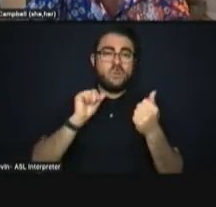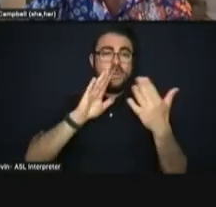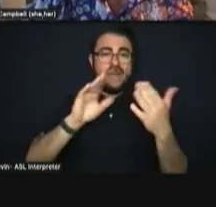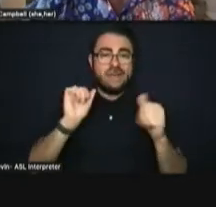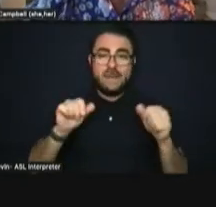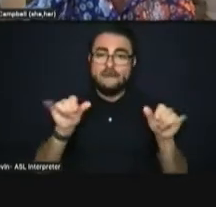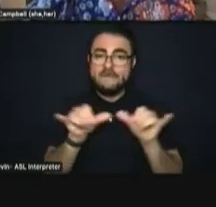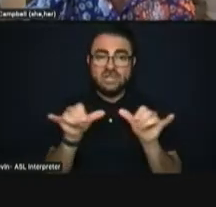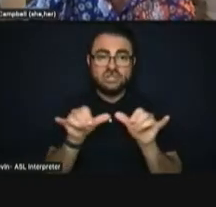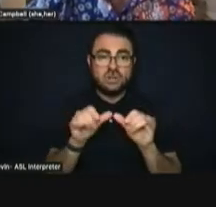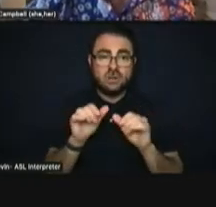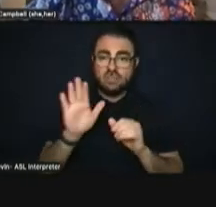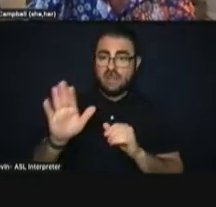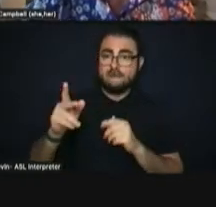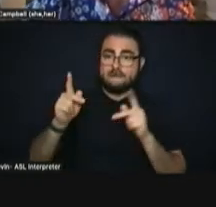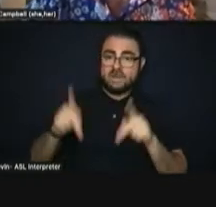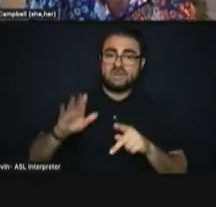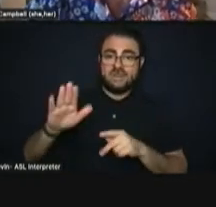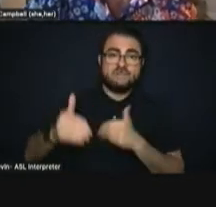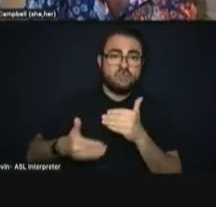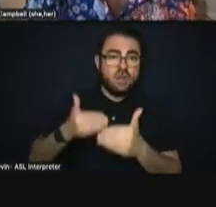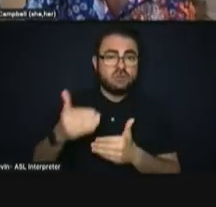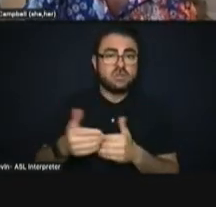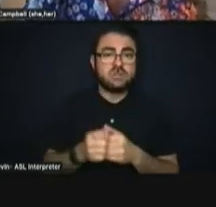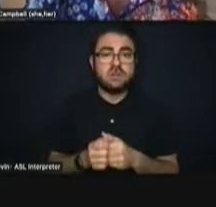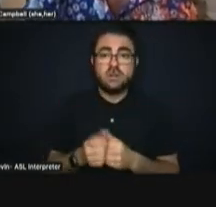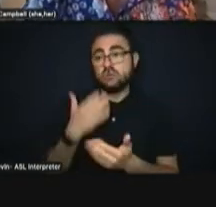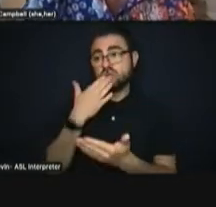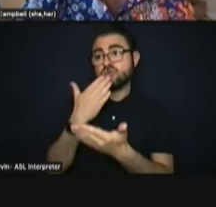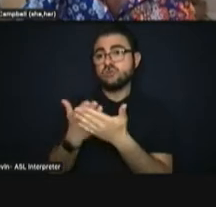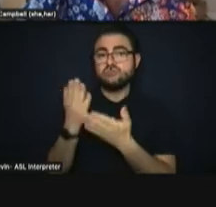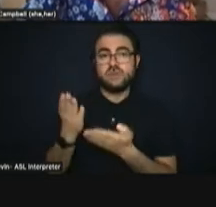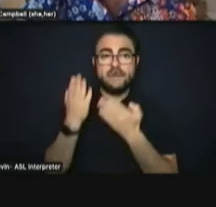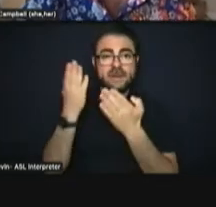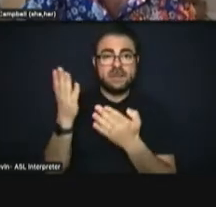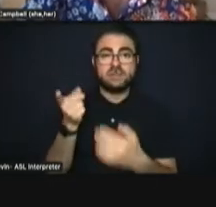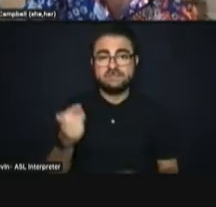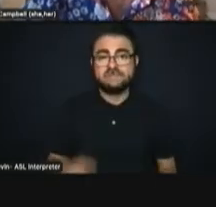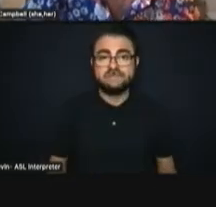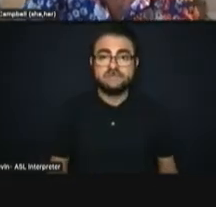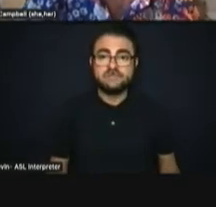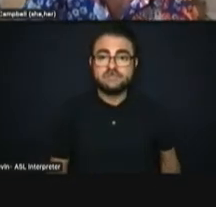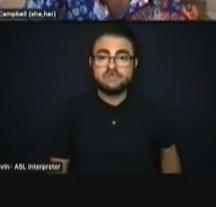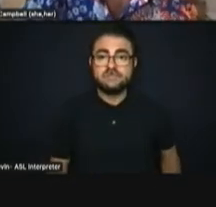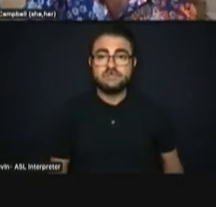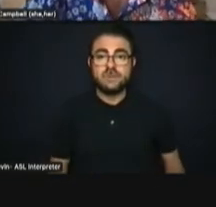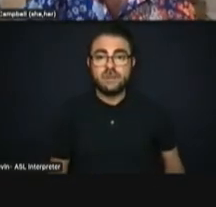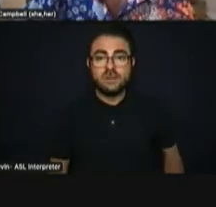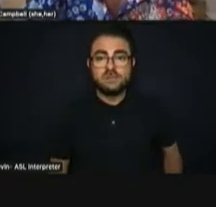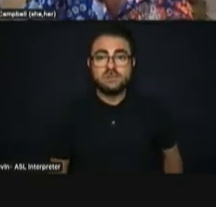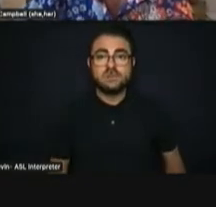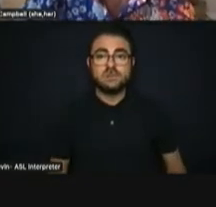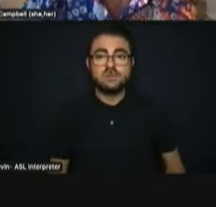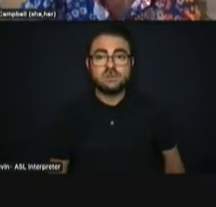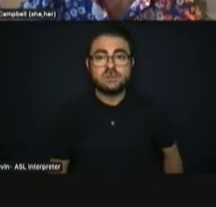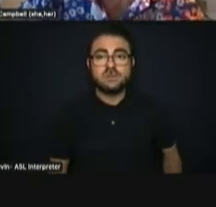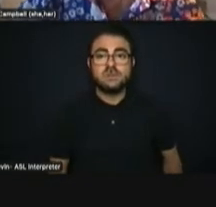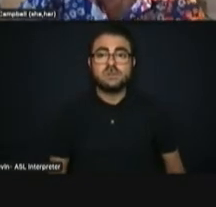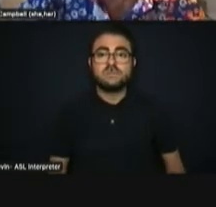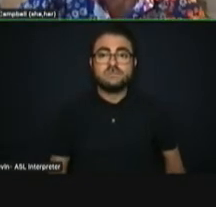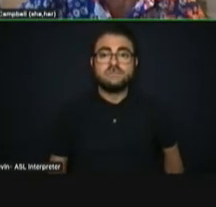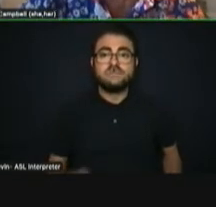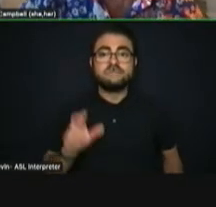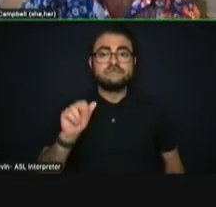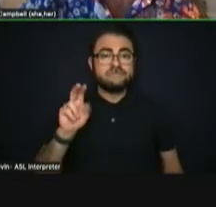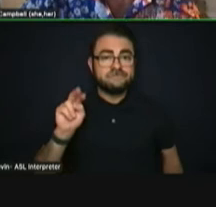person is at. And great recommendation, Dr. Rosenbaum. Go ahead. Oh, thank